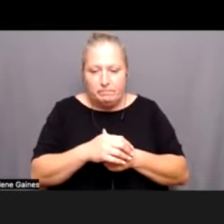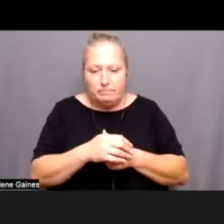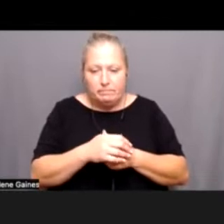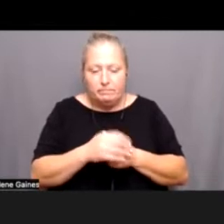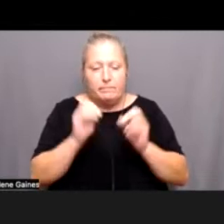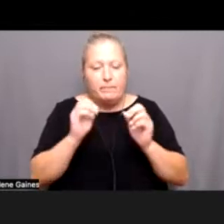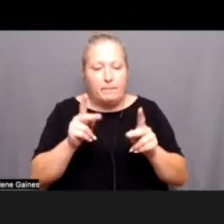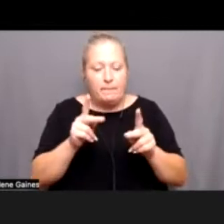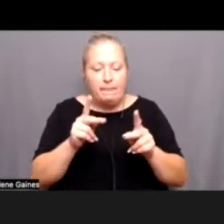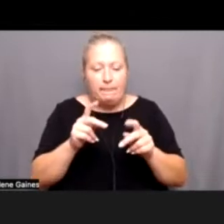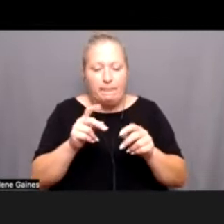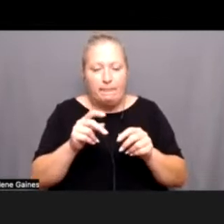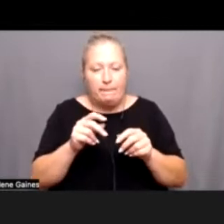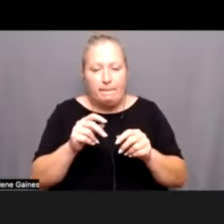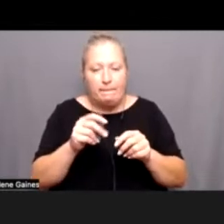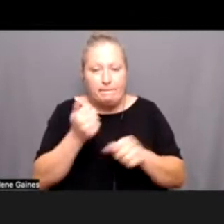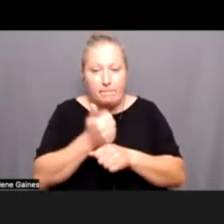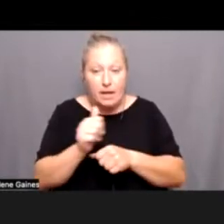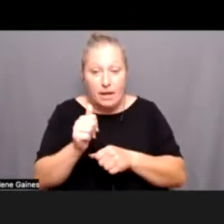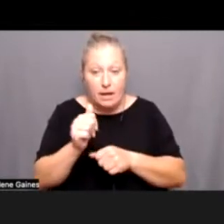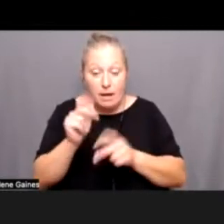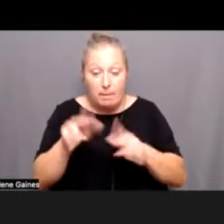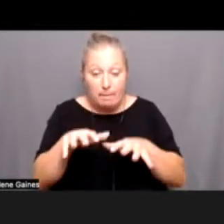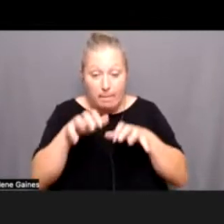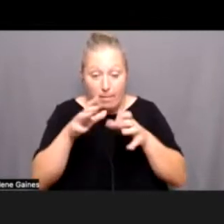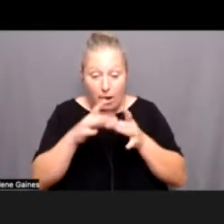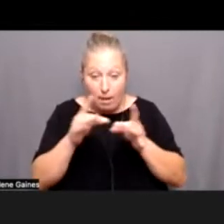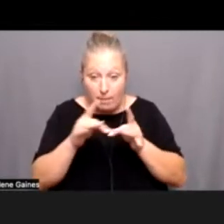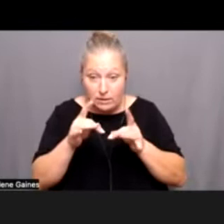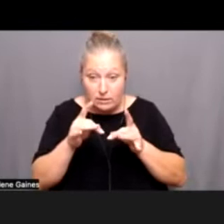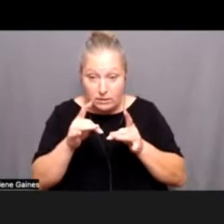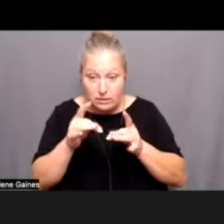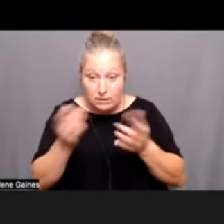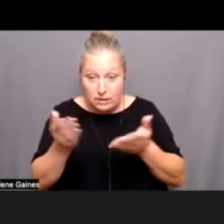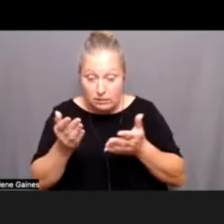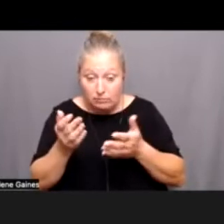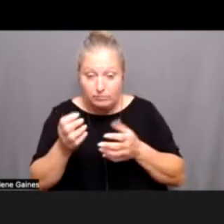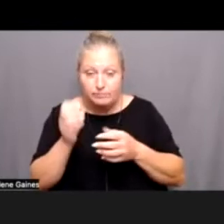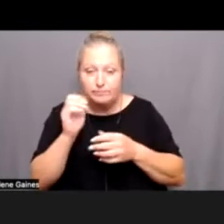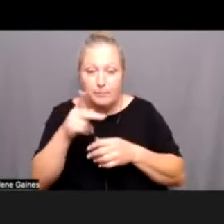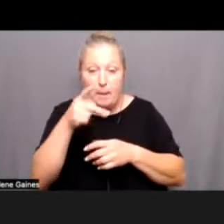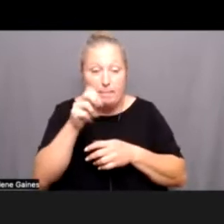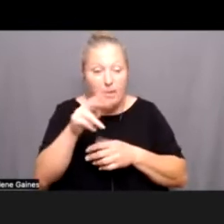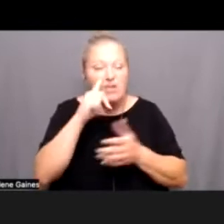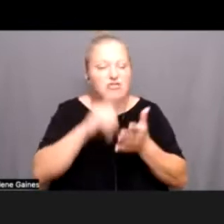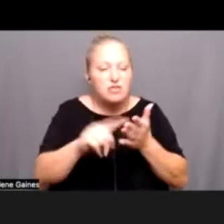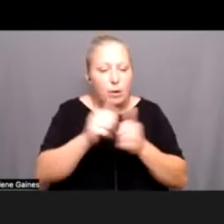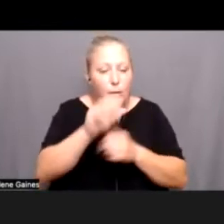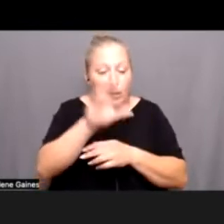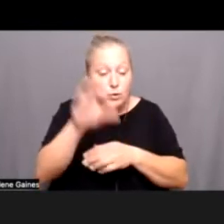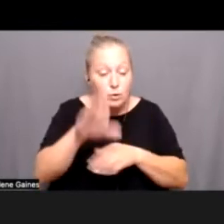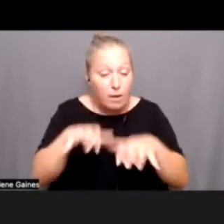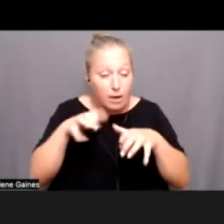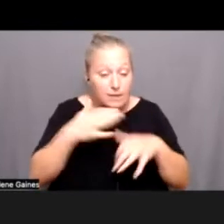Okay. Are there any public comments on this item from the audience? Okay. Peter, can you check up with the Zoom audience,